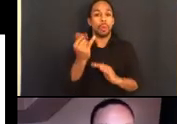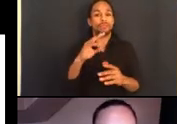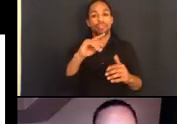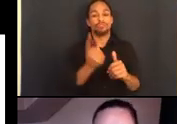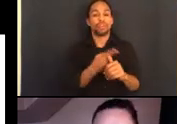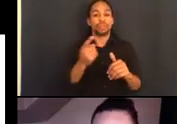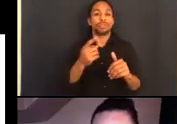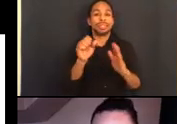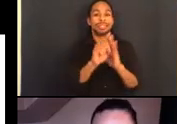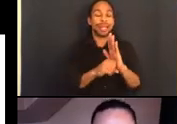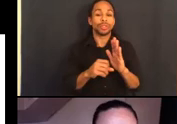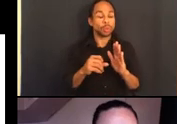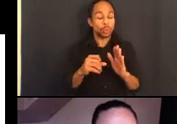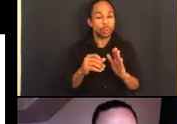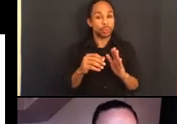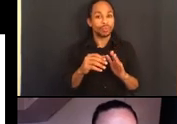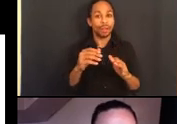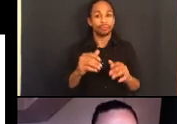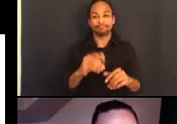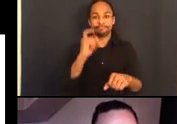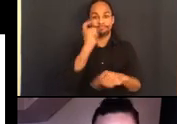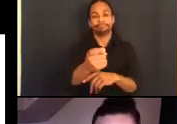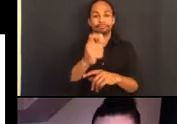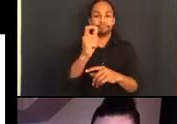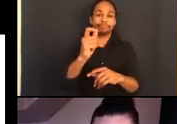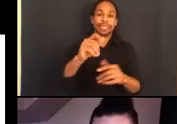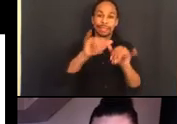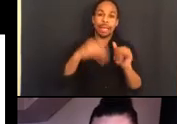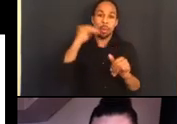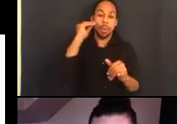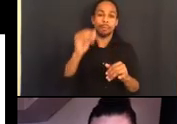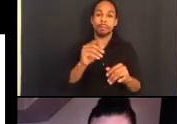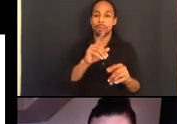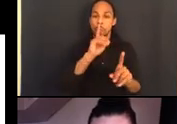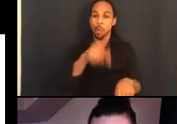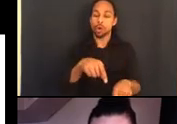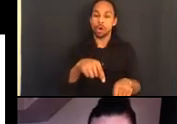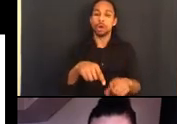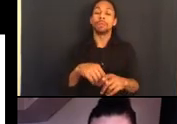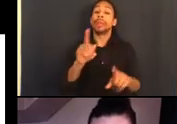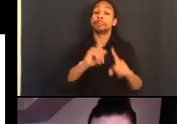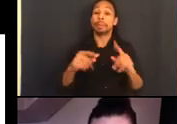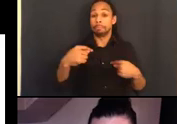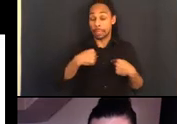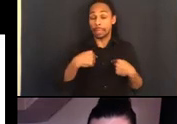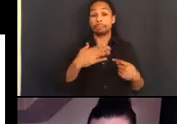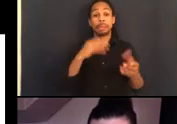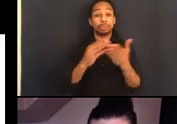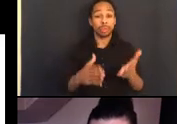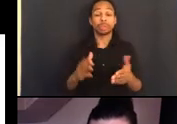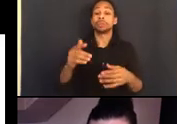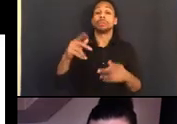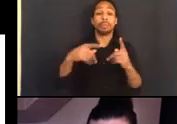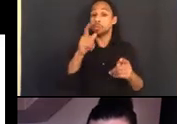divide worsen in the coming days, but me and my students and all of the people that we serve will be here to advocate and make sure